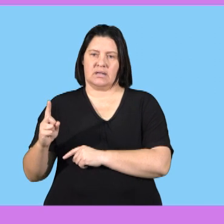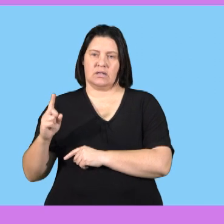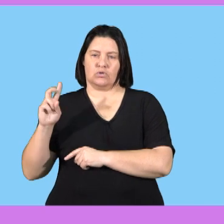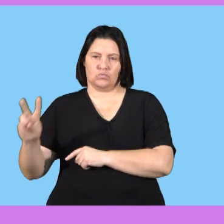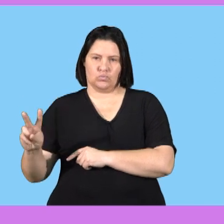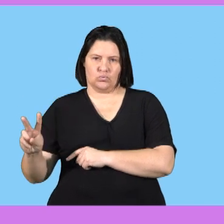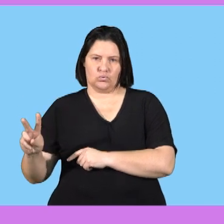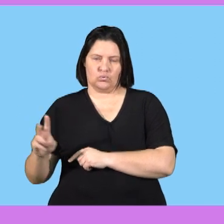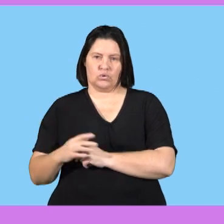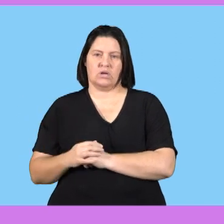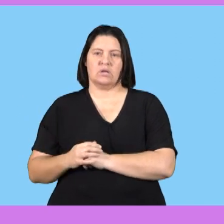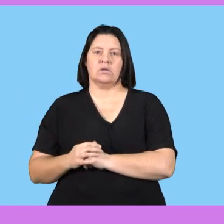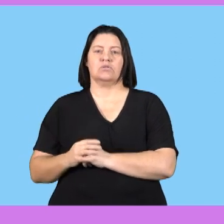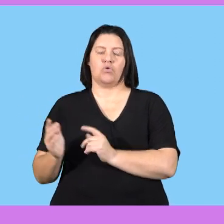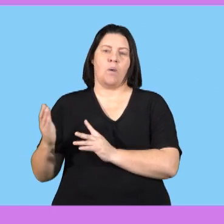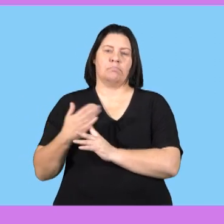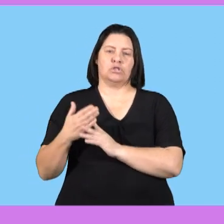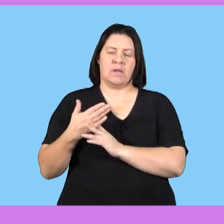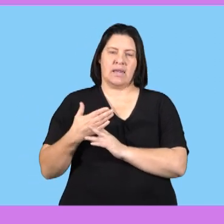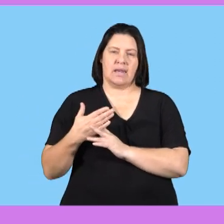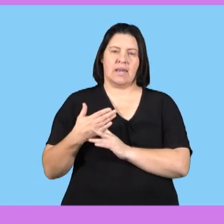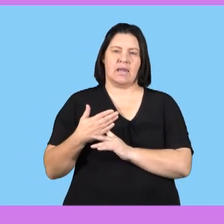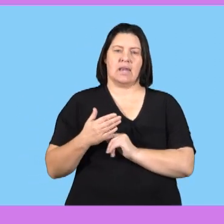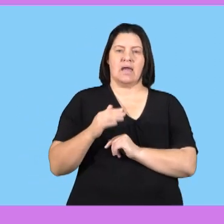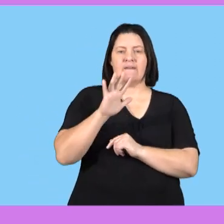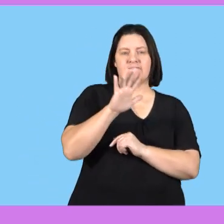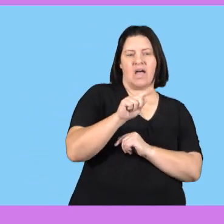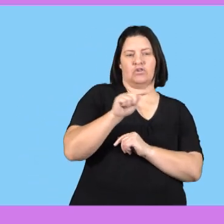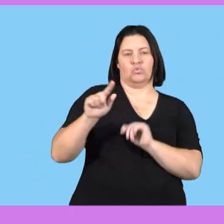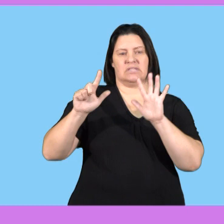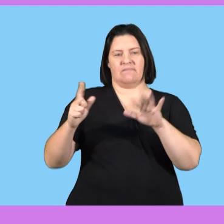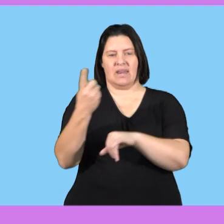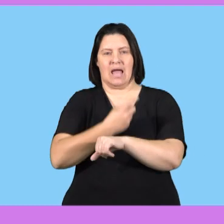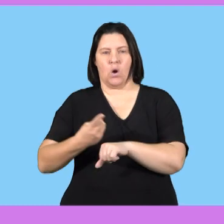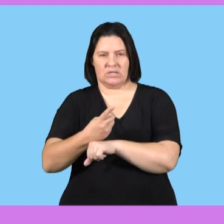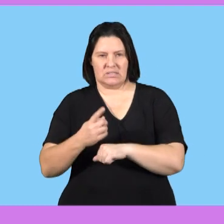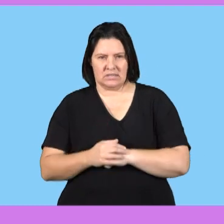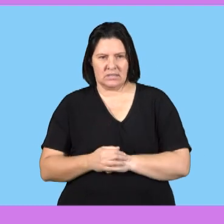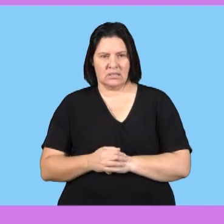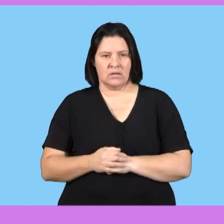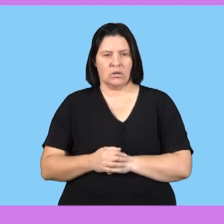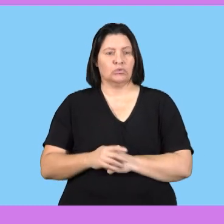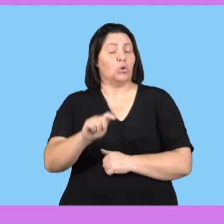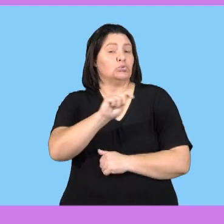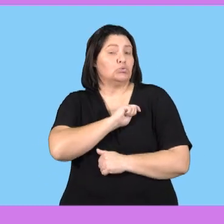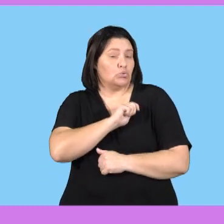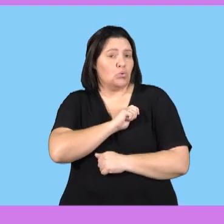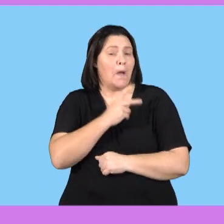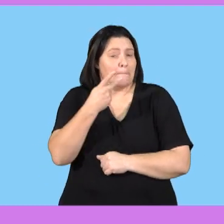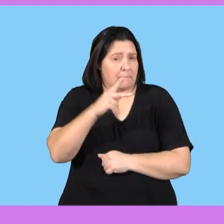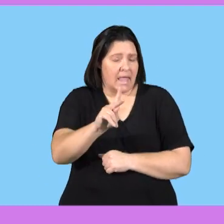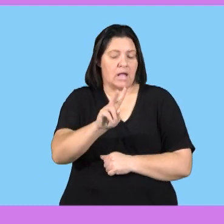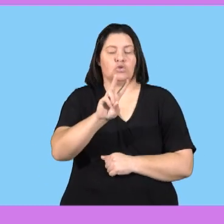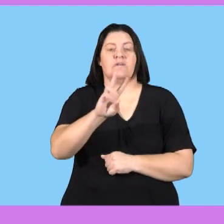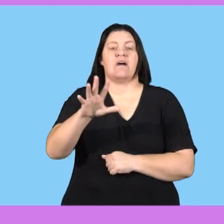So it won't go to 3, right? So it will be between 5 and 7 hours. We agree. So he actually only had to